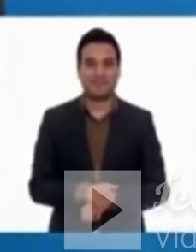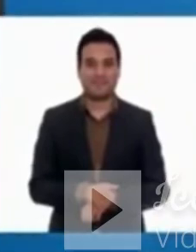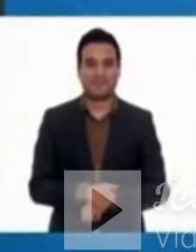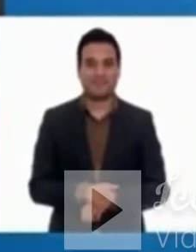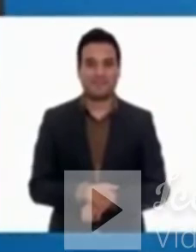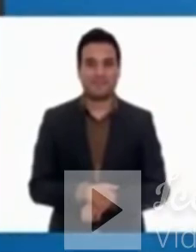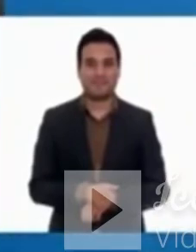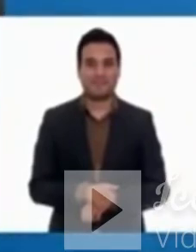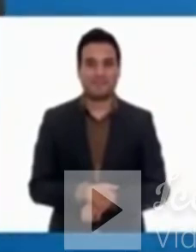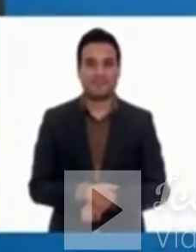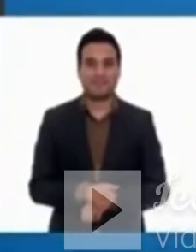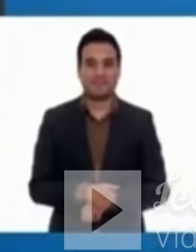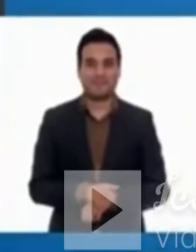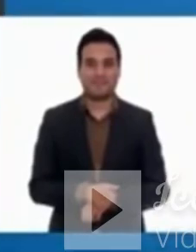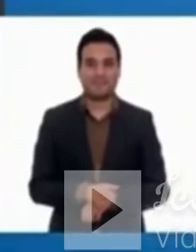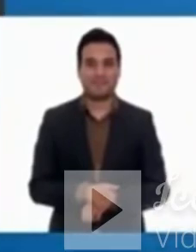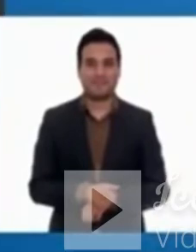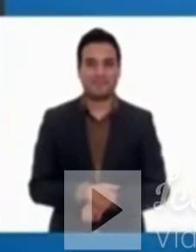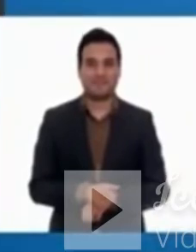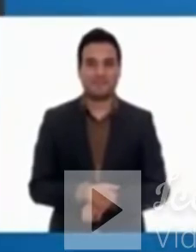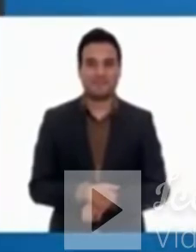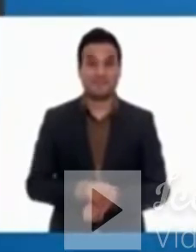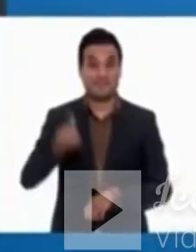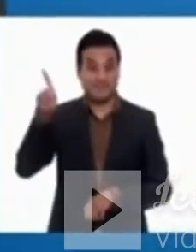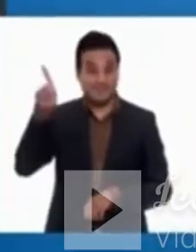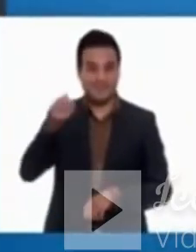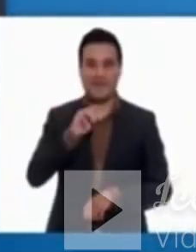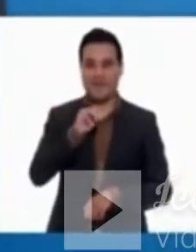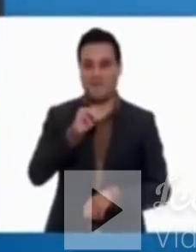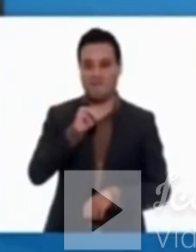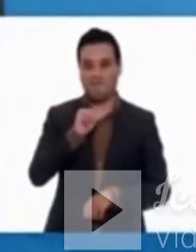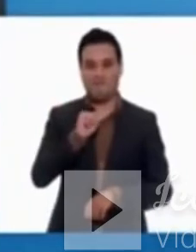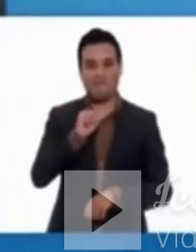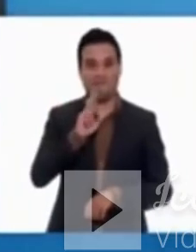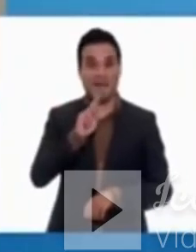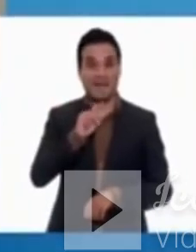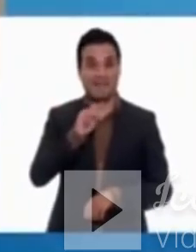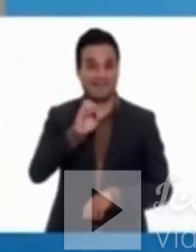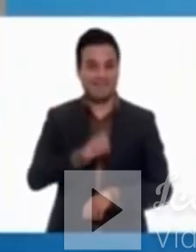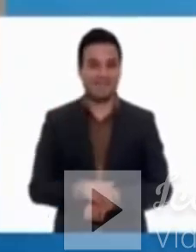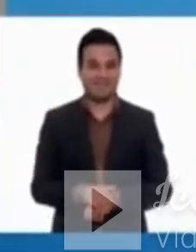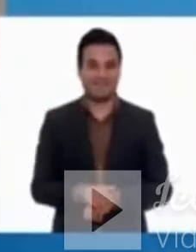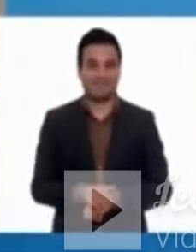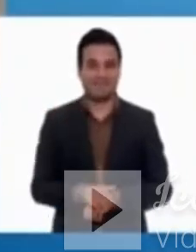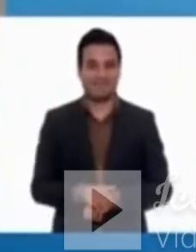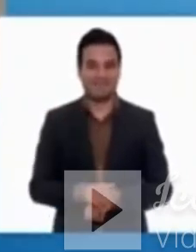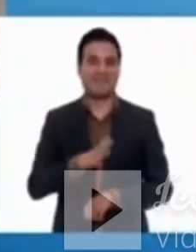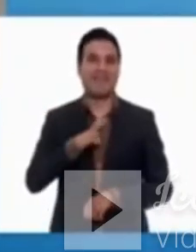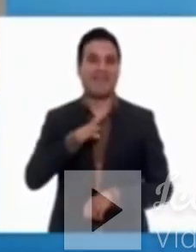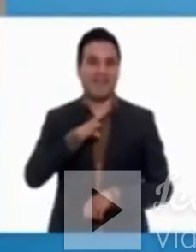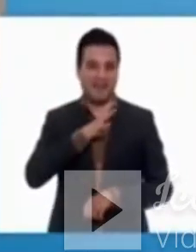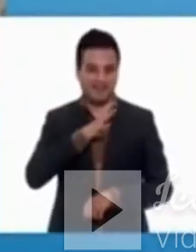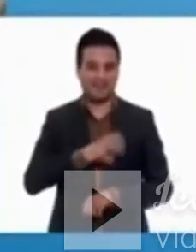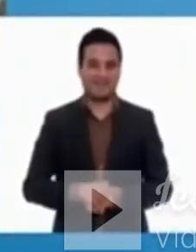And this is Mars. Got a couple of robots rolling around on that one.